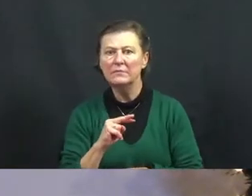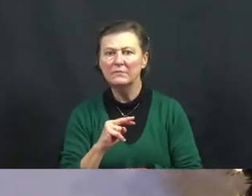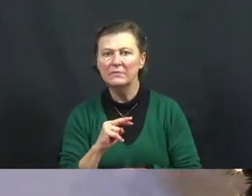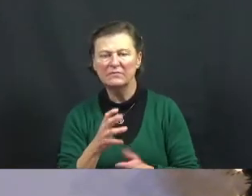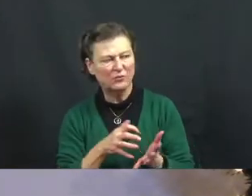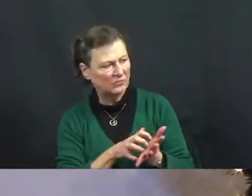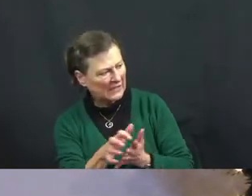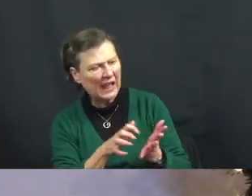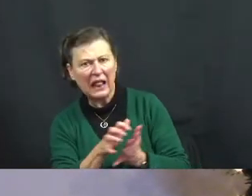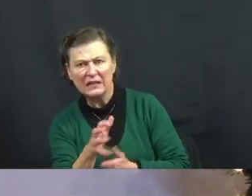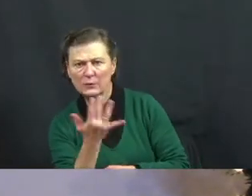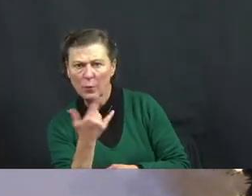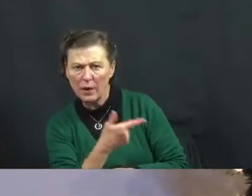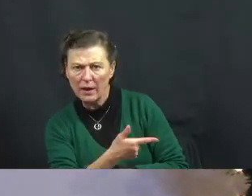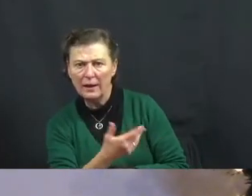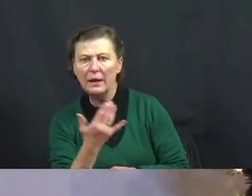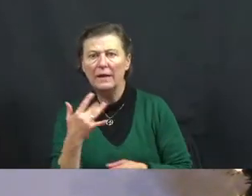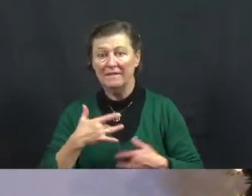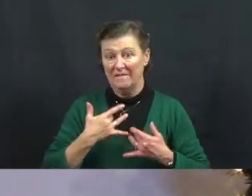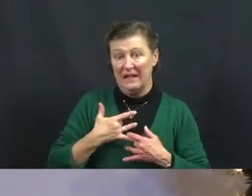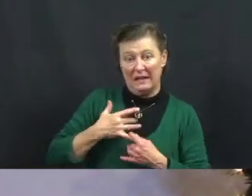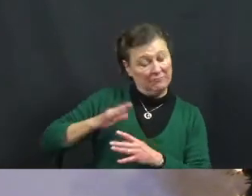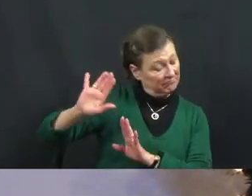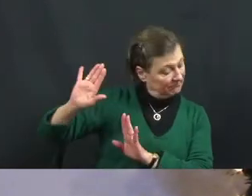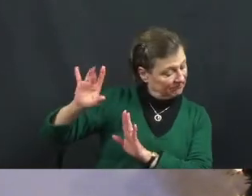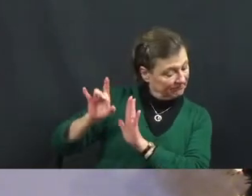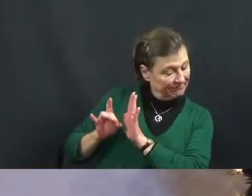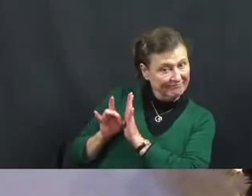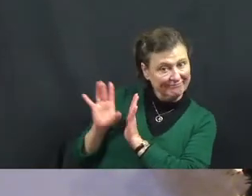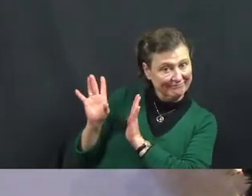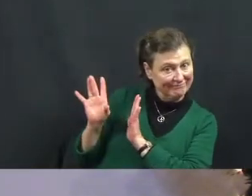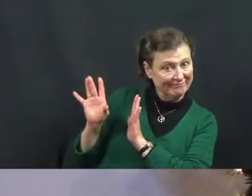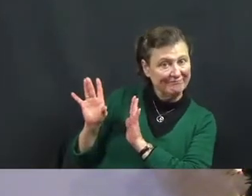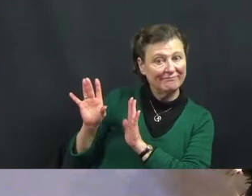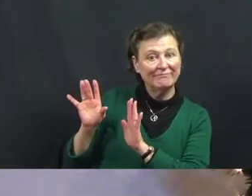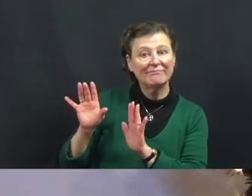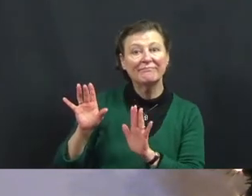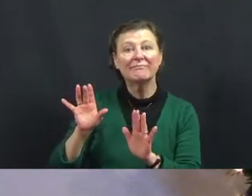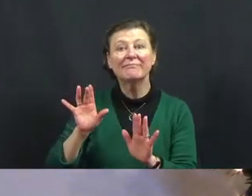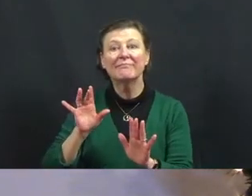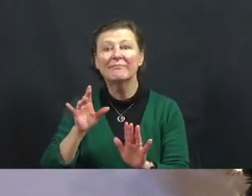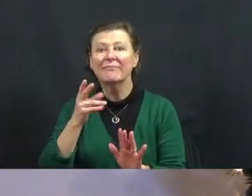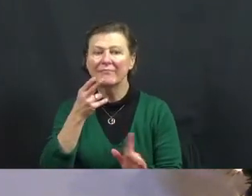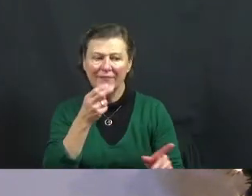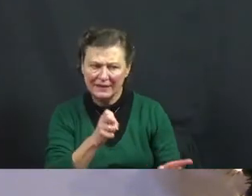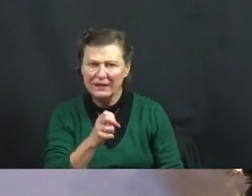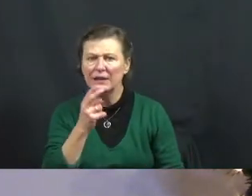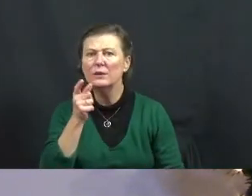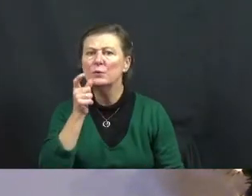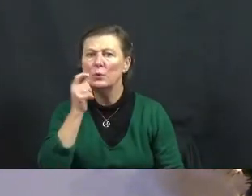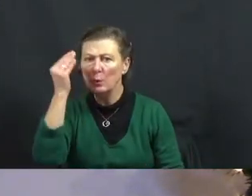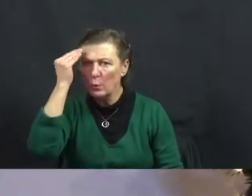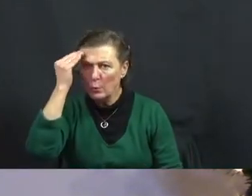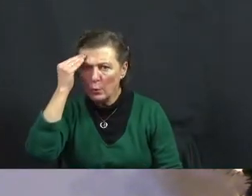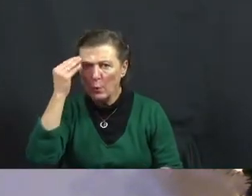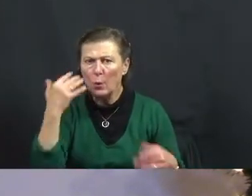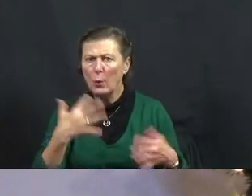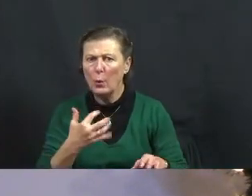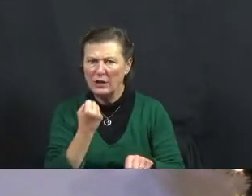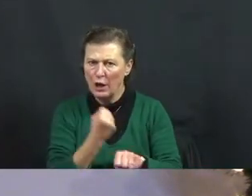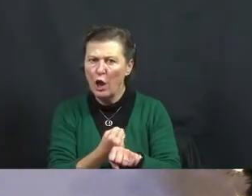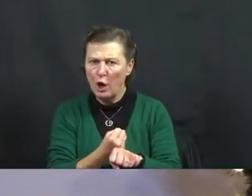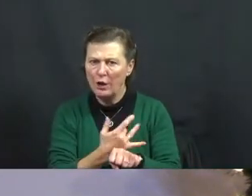callous because he shunned feelings. Oh, he who knows he is hardened and does